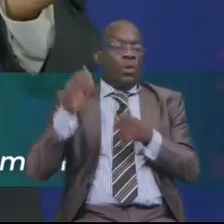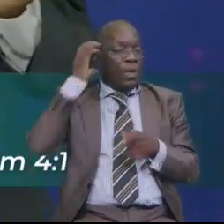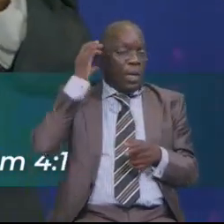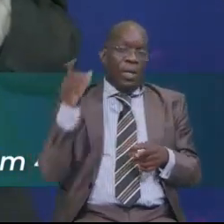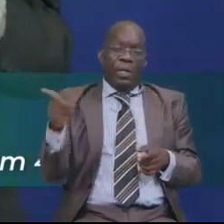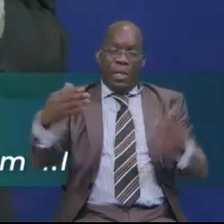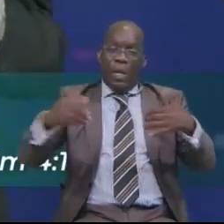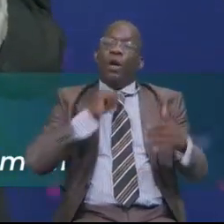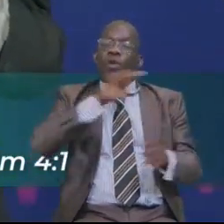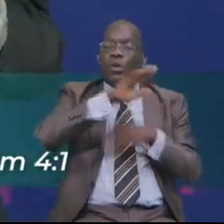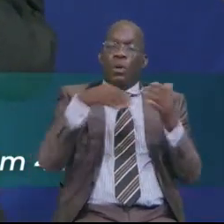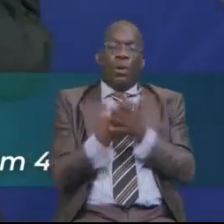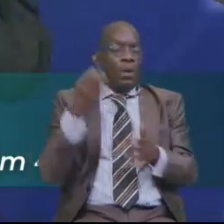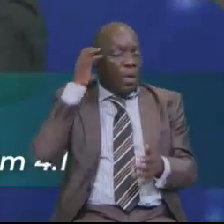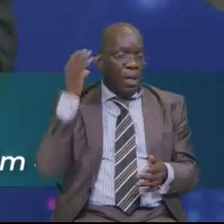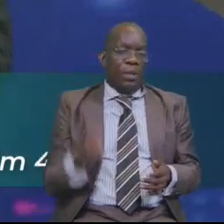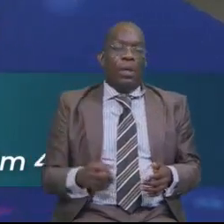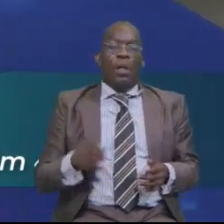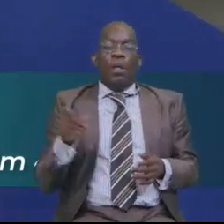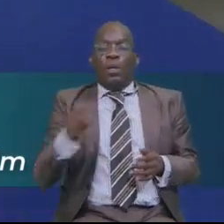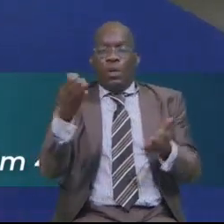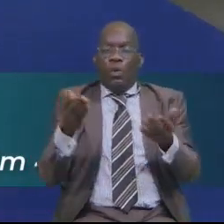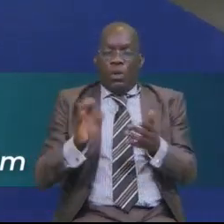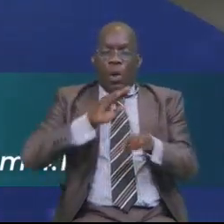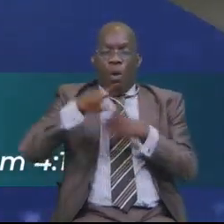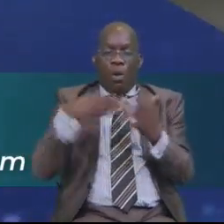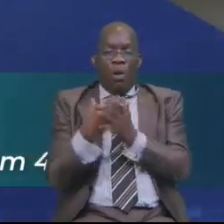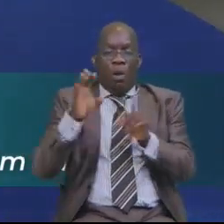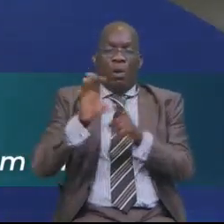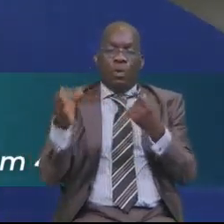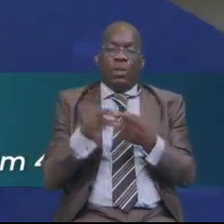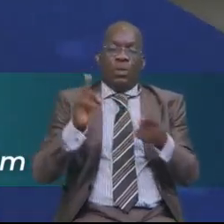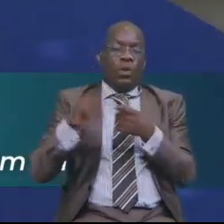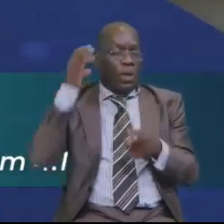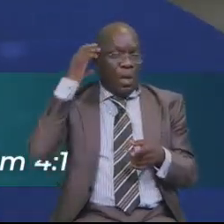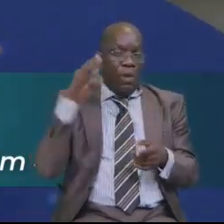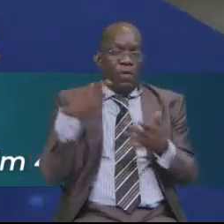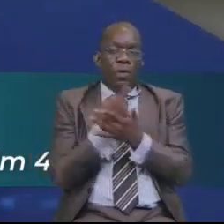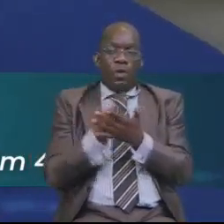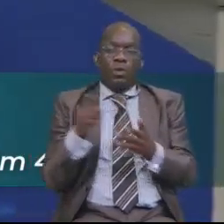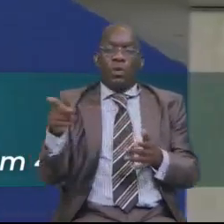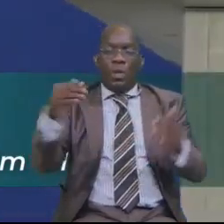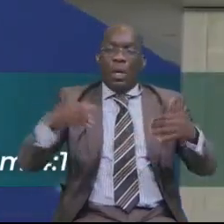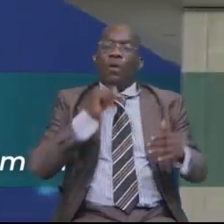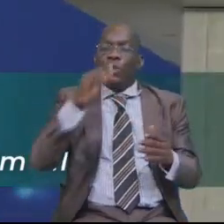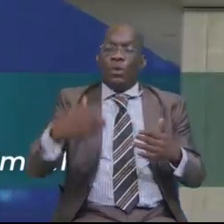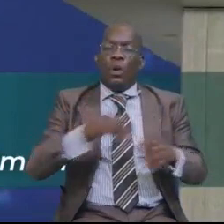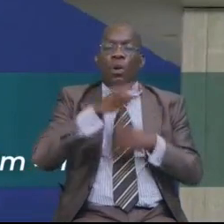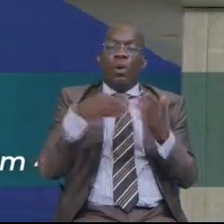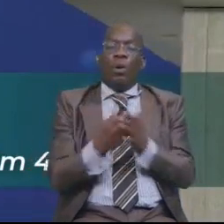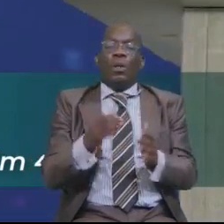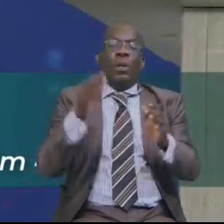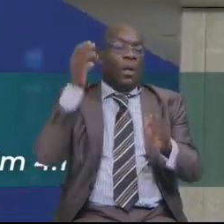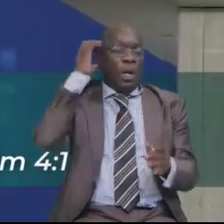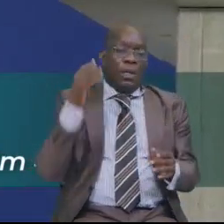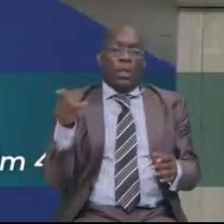all communities to hear of the gospel, and they have not all heard. He wants every creature everywhere to